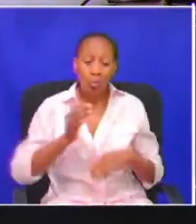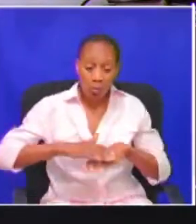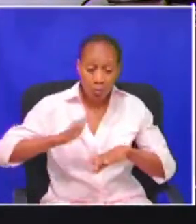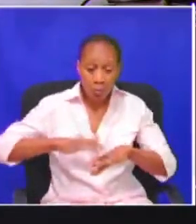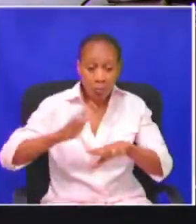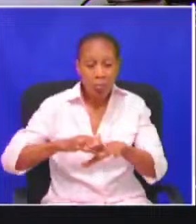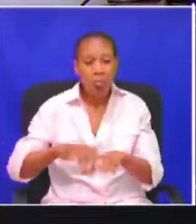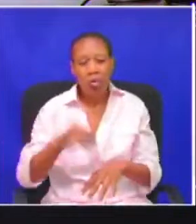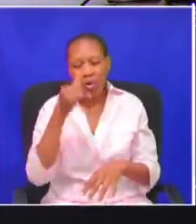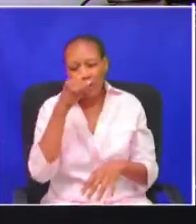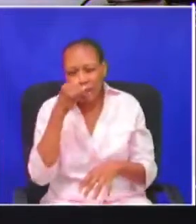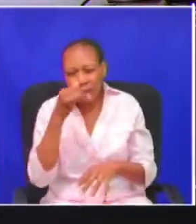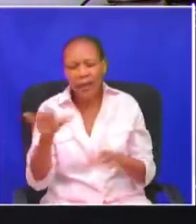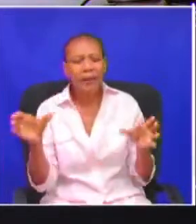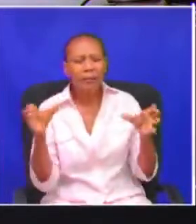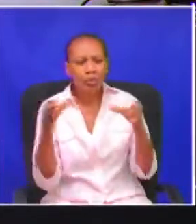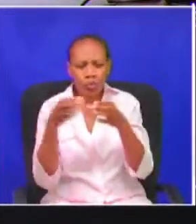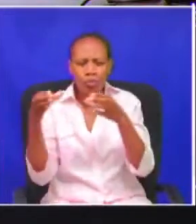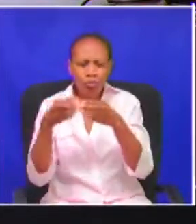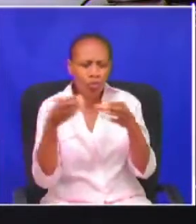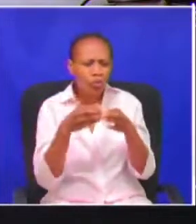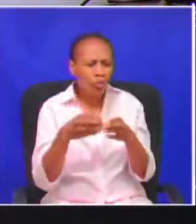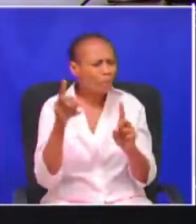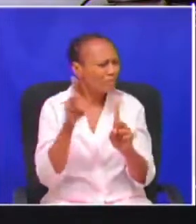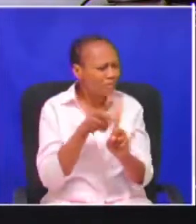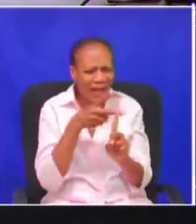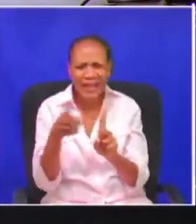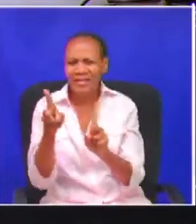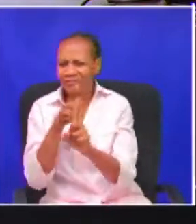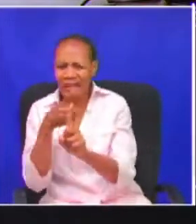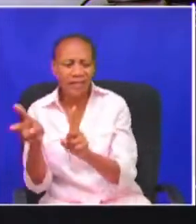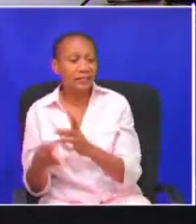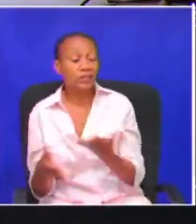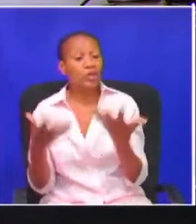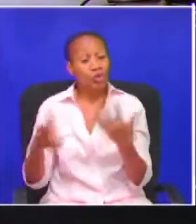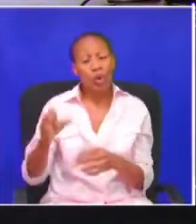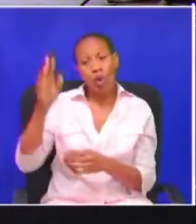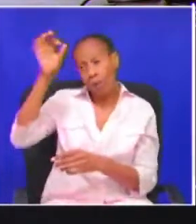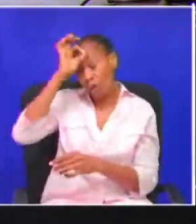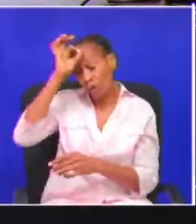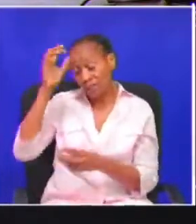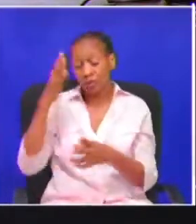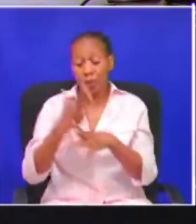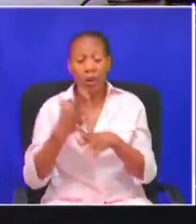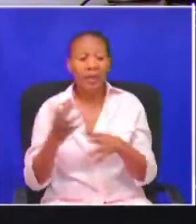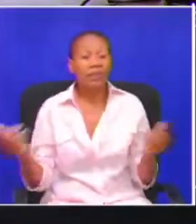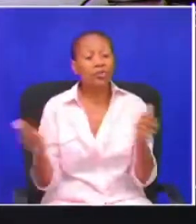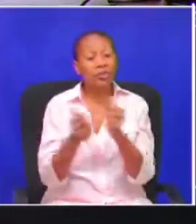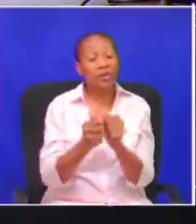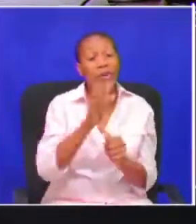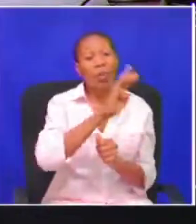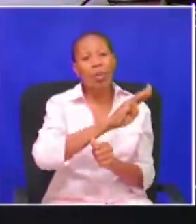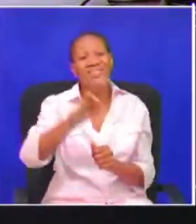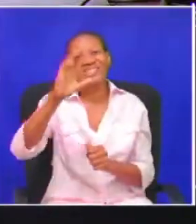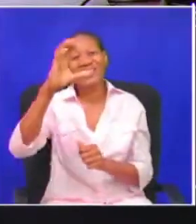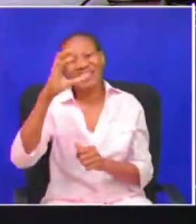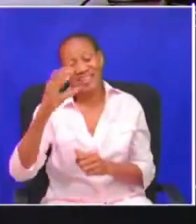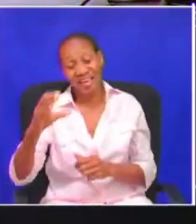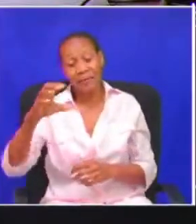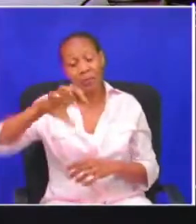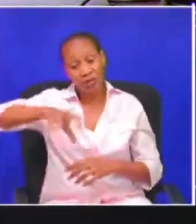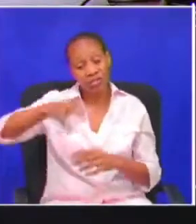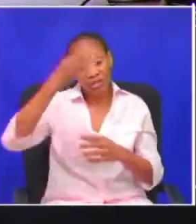of gang-related violence, the South African Police Service, in collaboration with the Western Cape Provincial